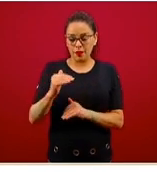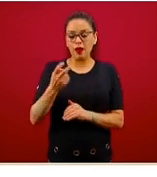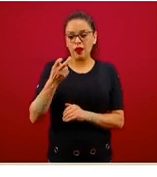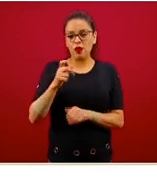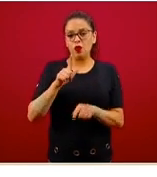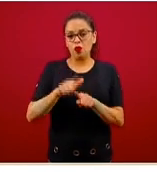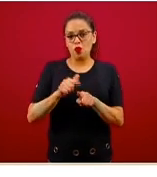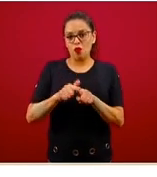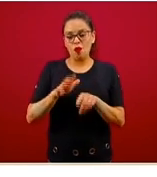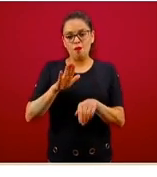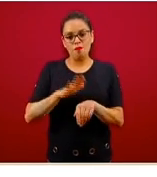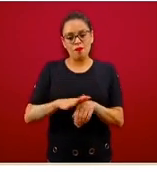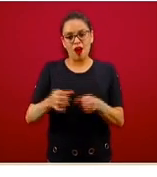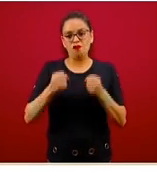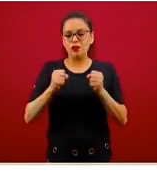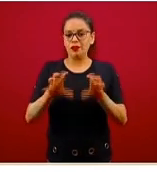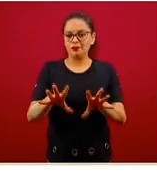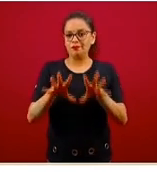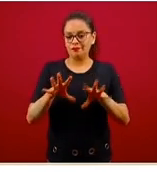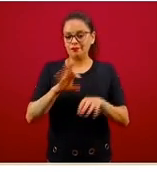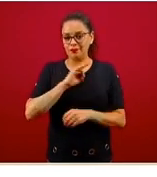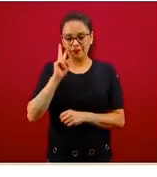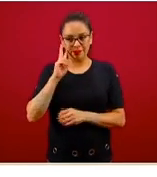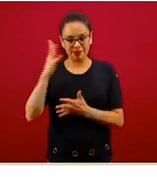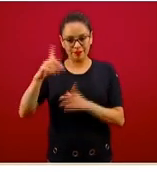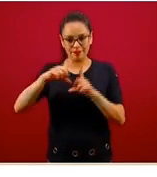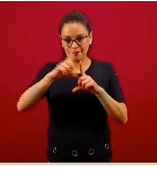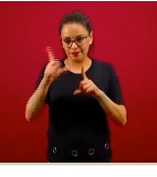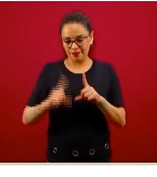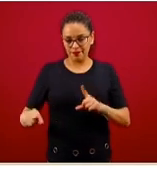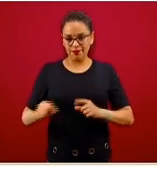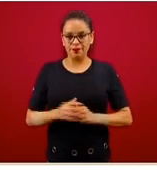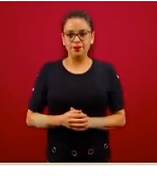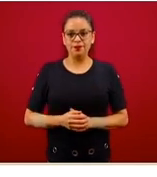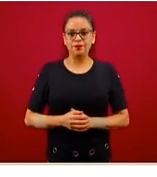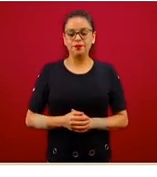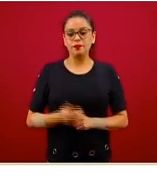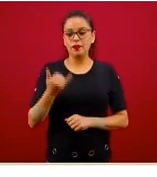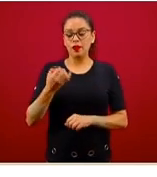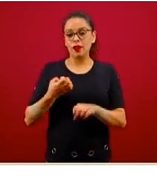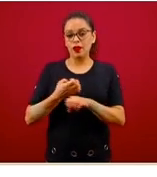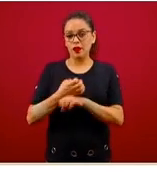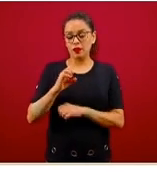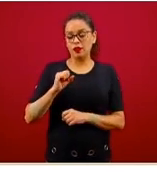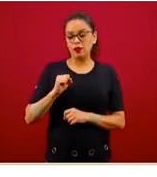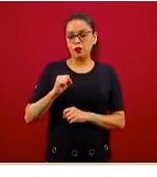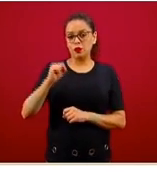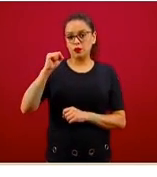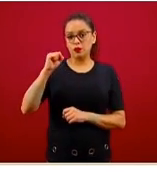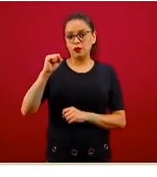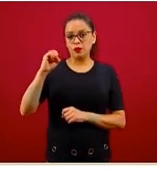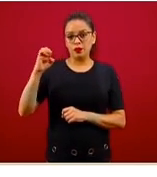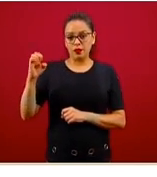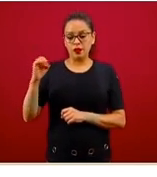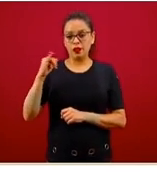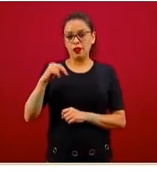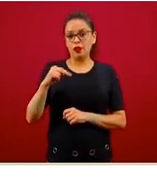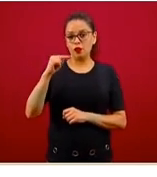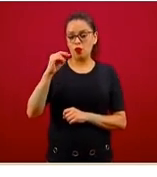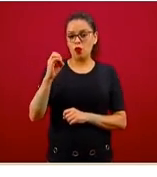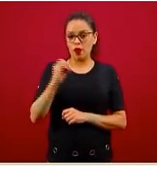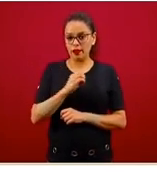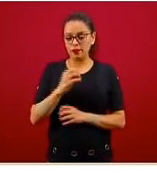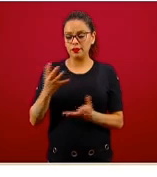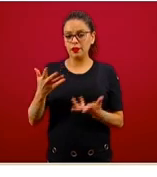concentration. Specifically, Mexico City now appears in darker red, And the